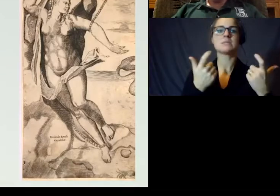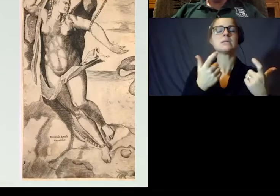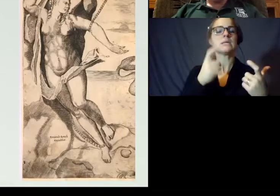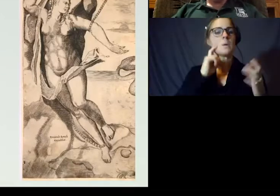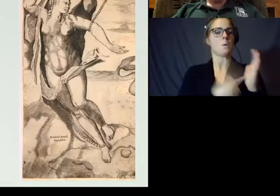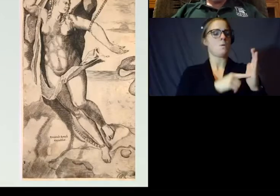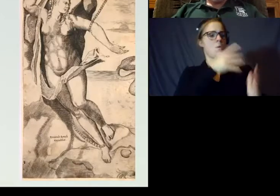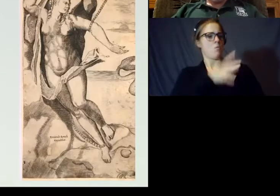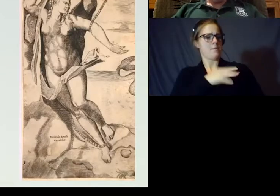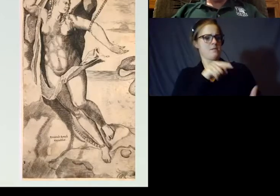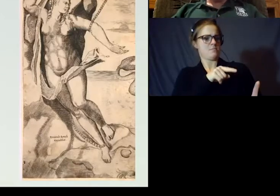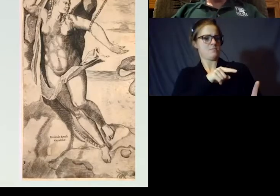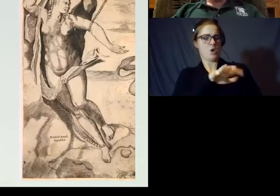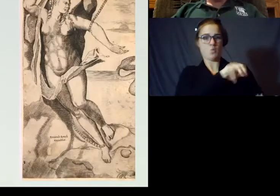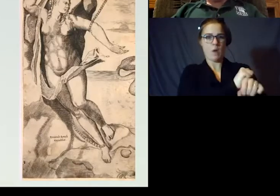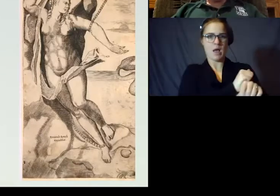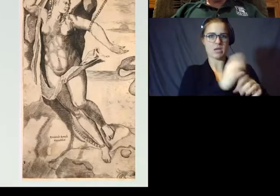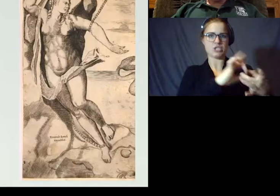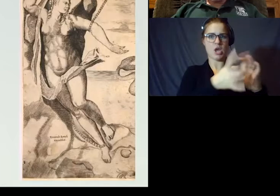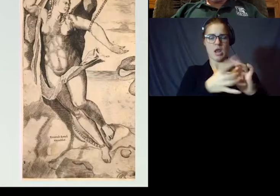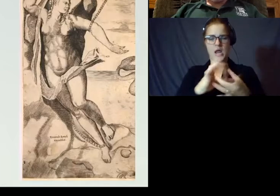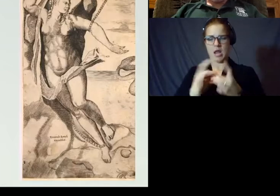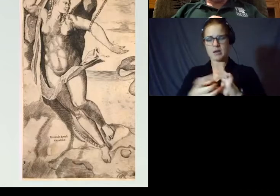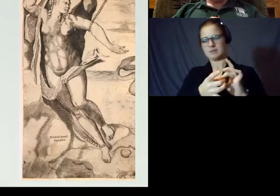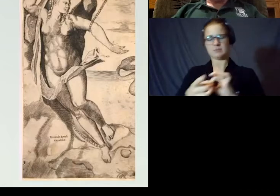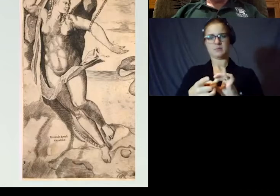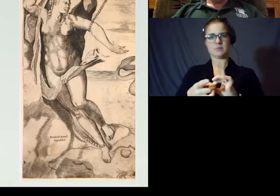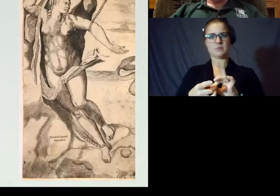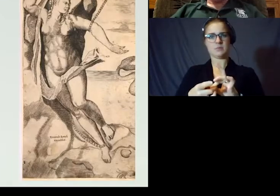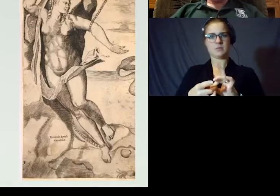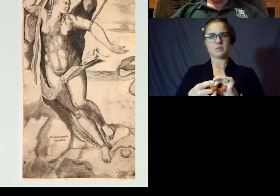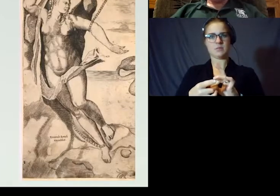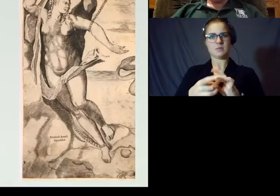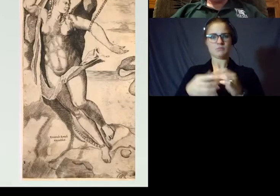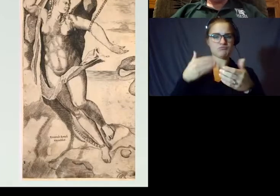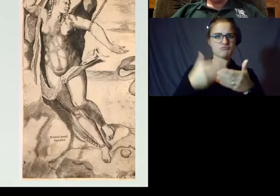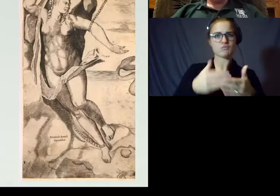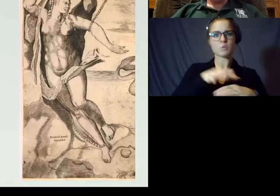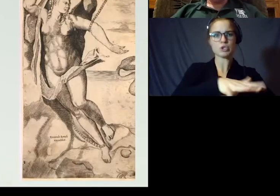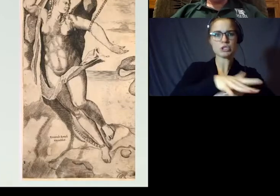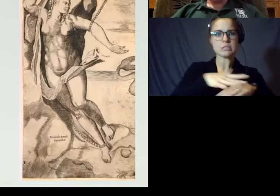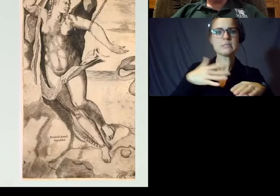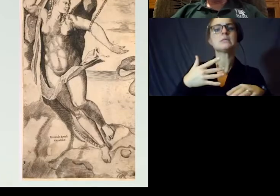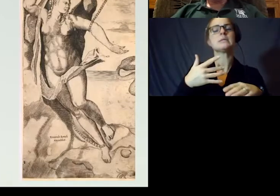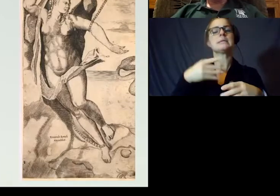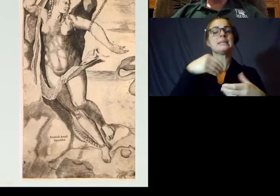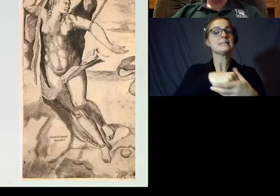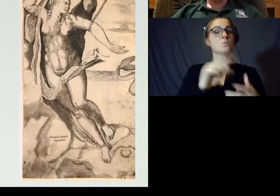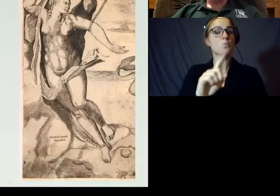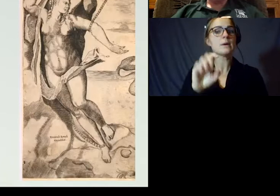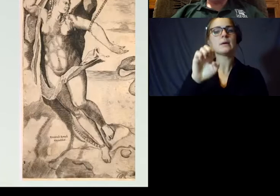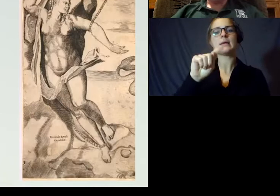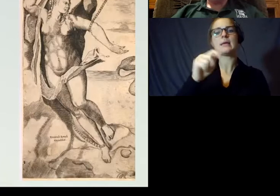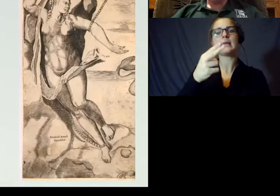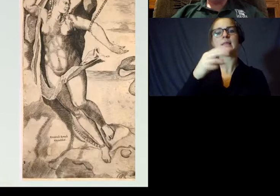the seashore. He is in Ethiopia, and that is ruled at this time by a king named Cepheus and a queen